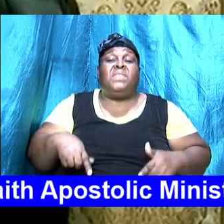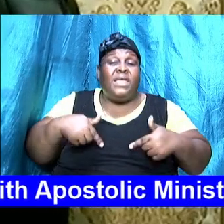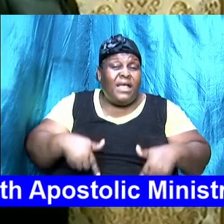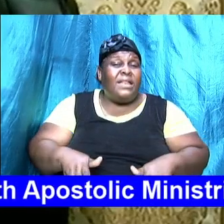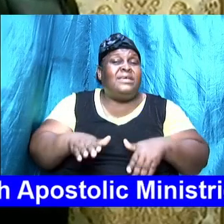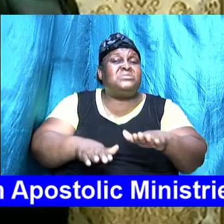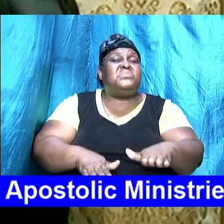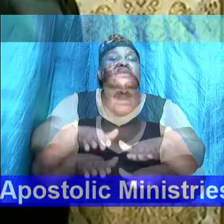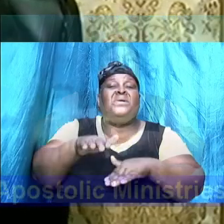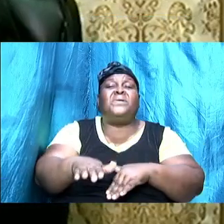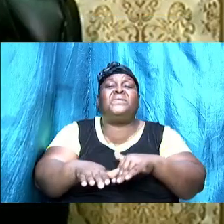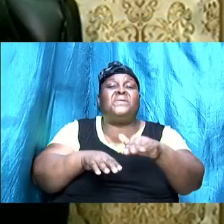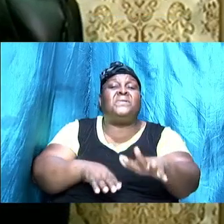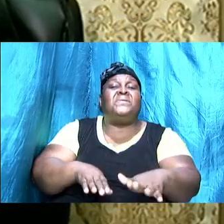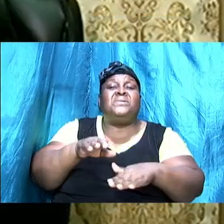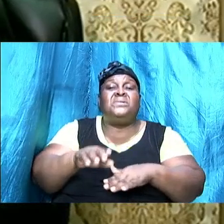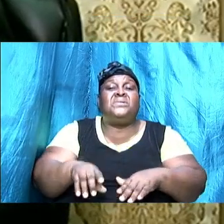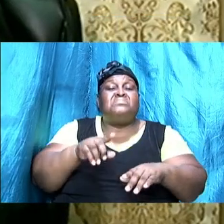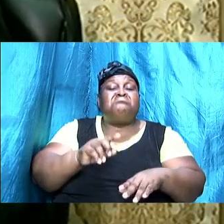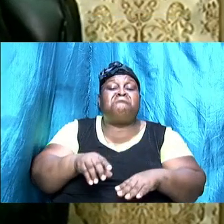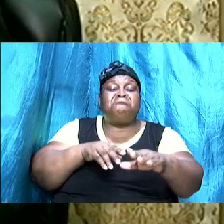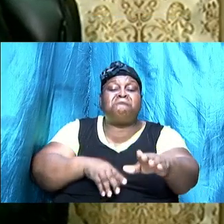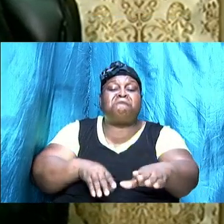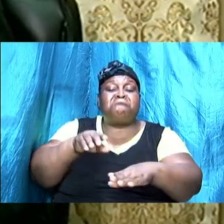walk down the road.